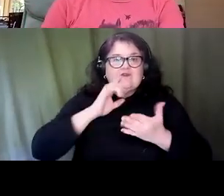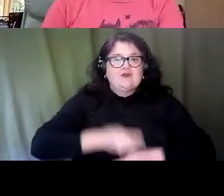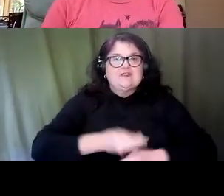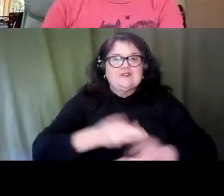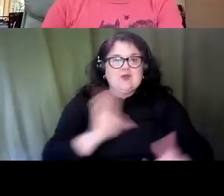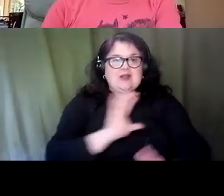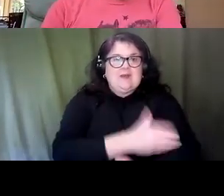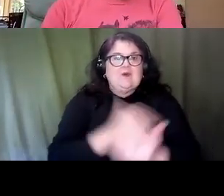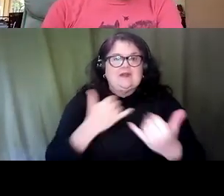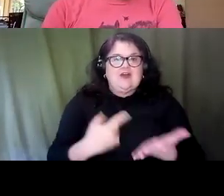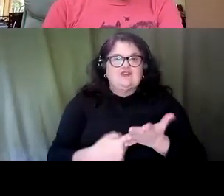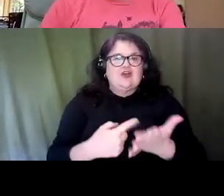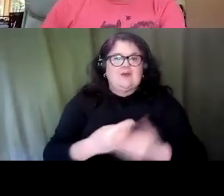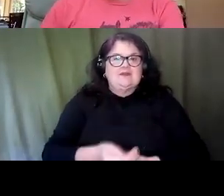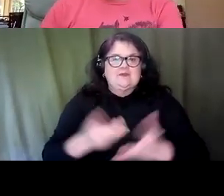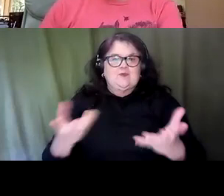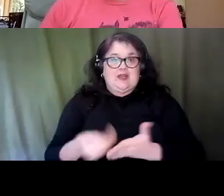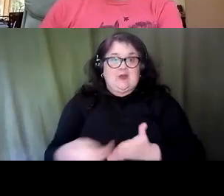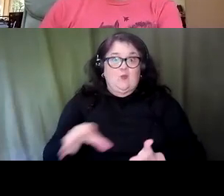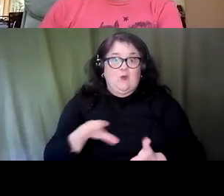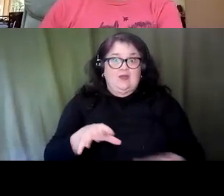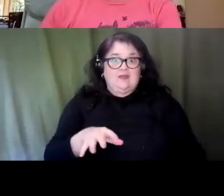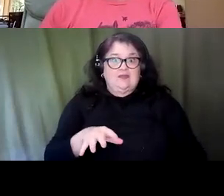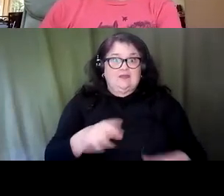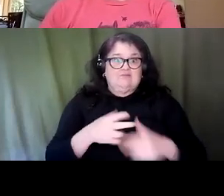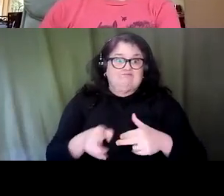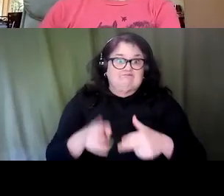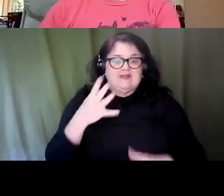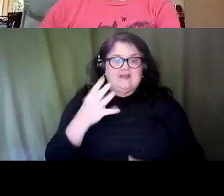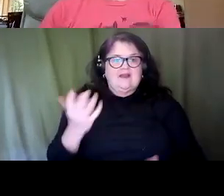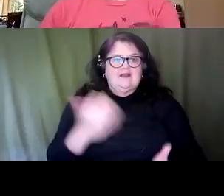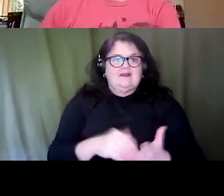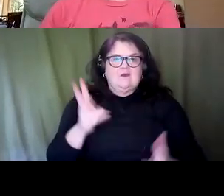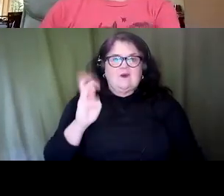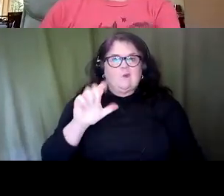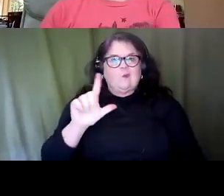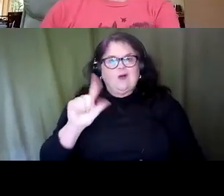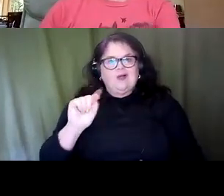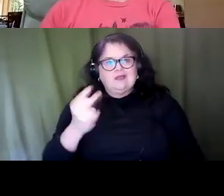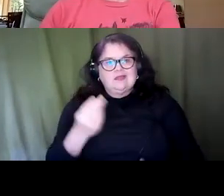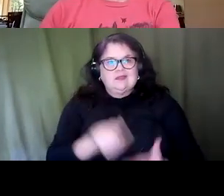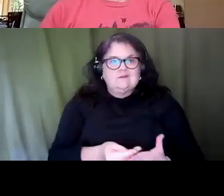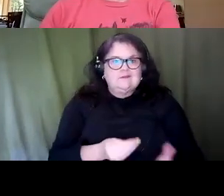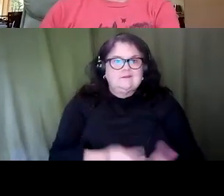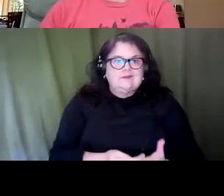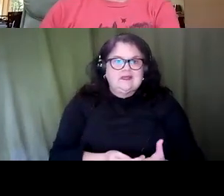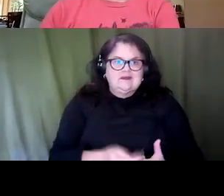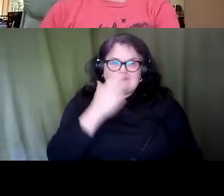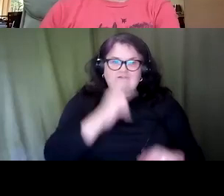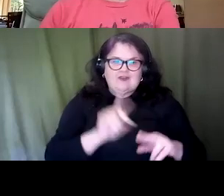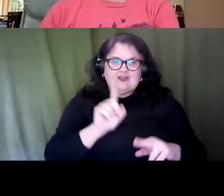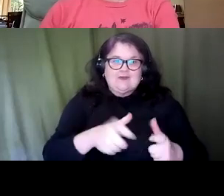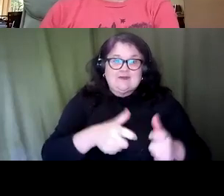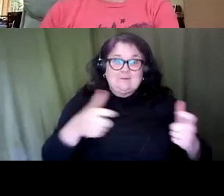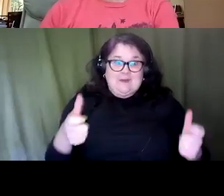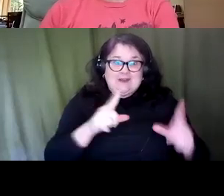spreading wealth briefly. And again, it's like, what is wealth? It's fun to ask these big questions because it is very